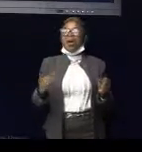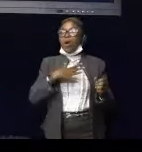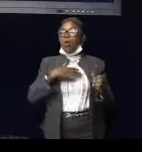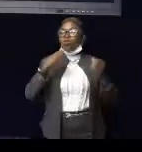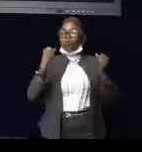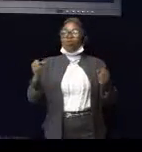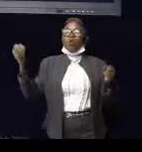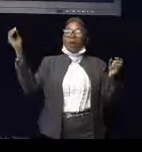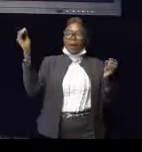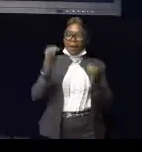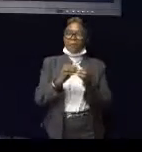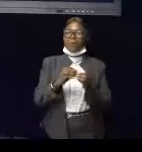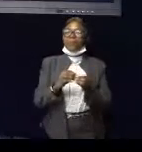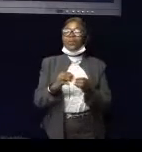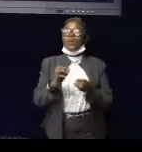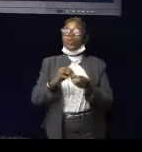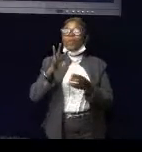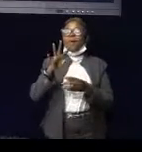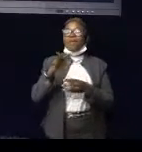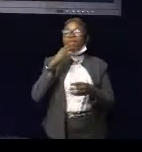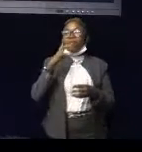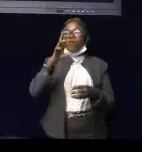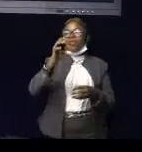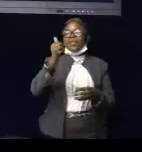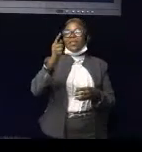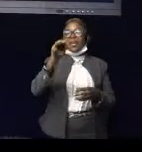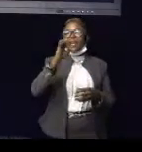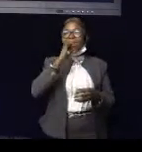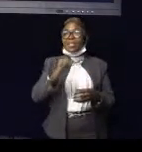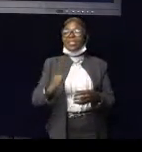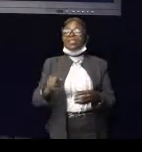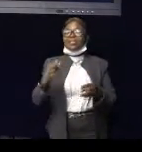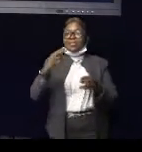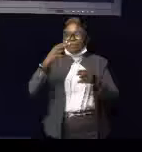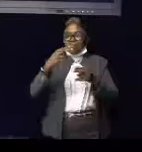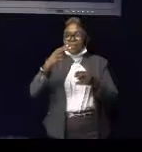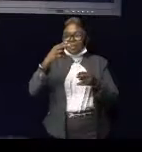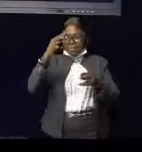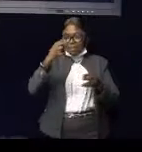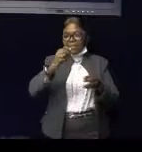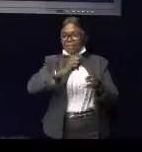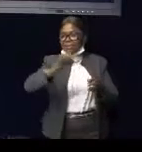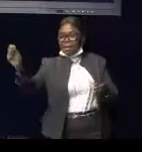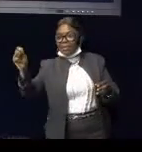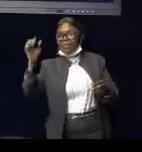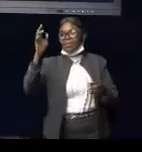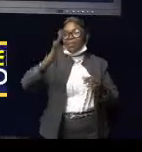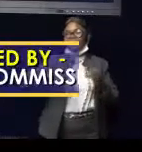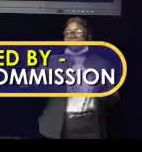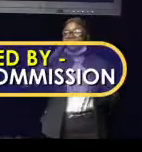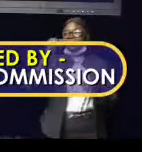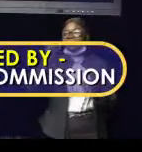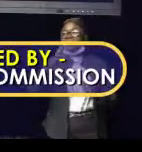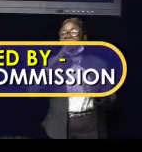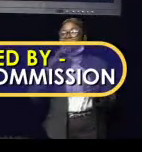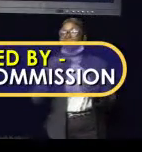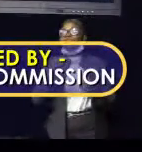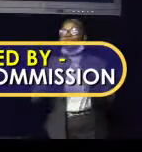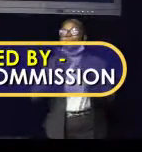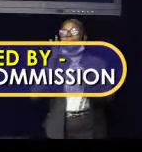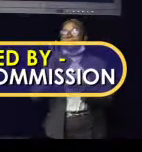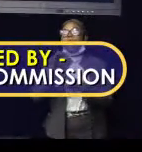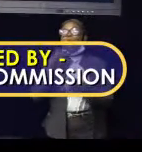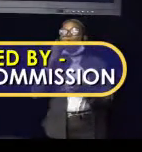it strongest or stronger? Number 4. Rita is dash than Jane. Is it short or